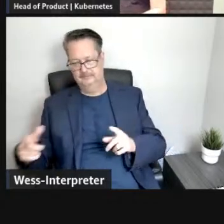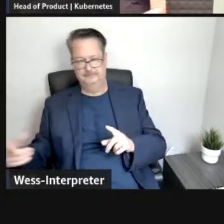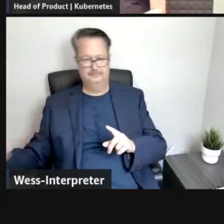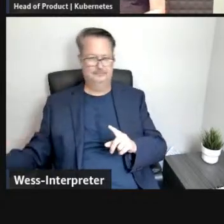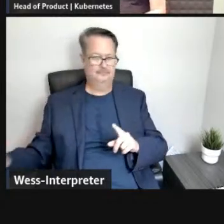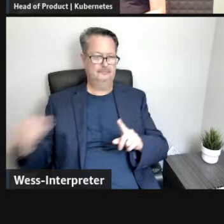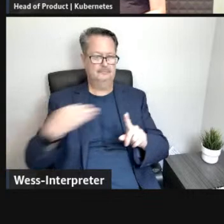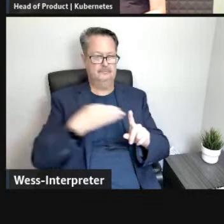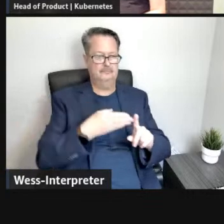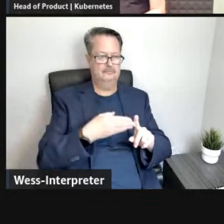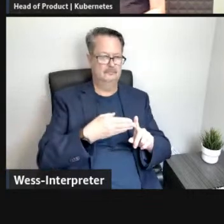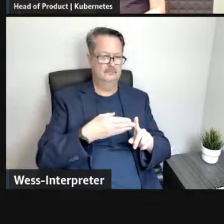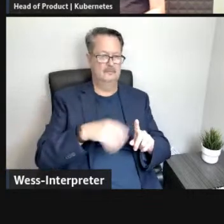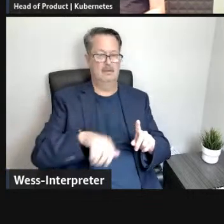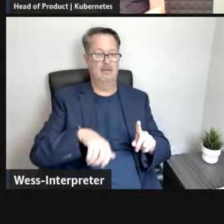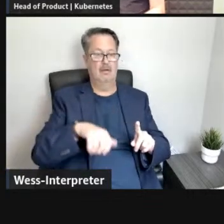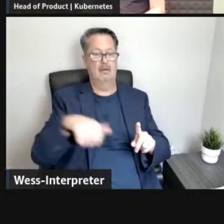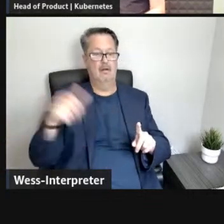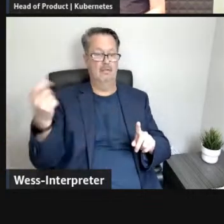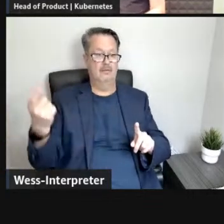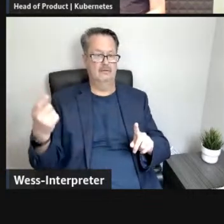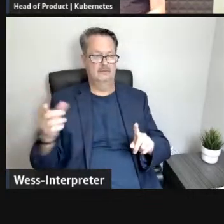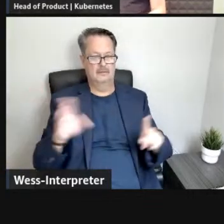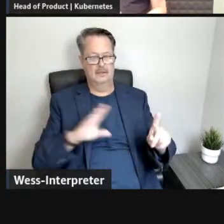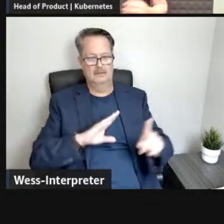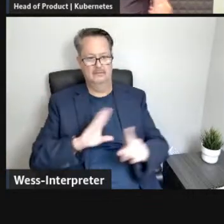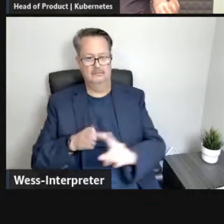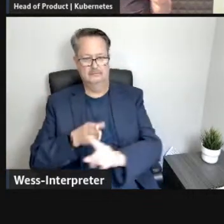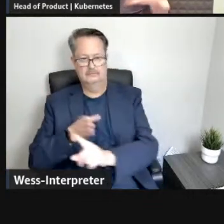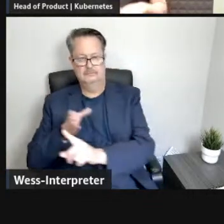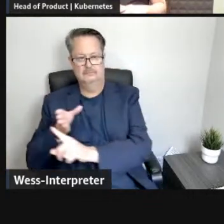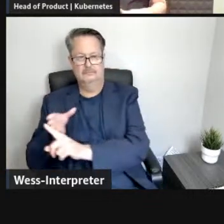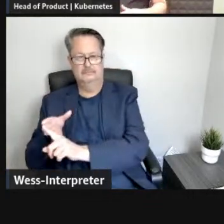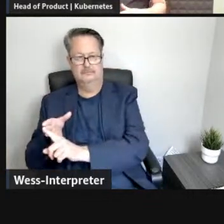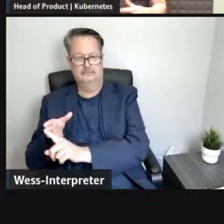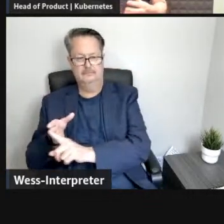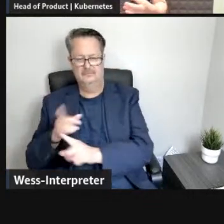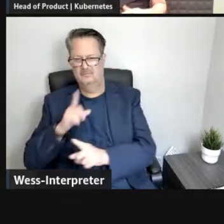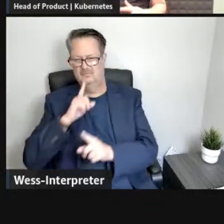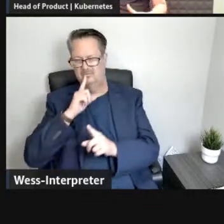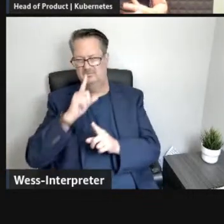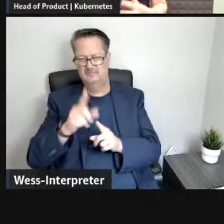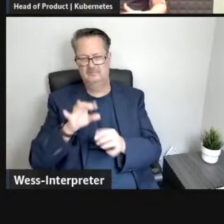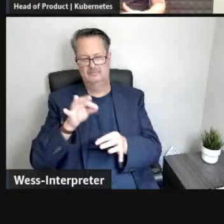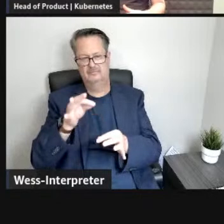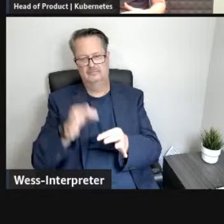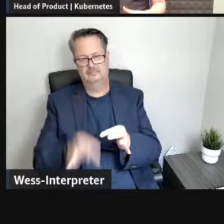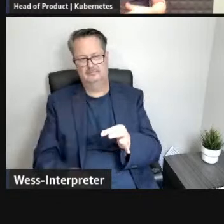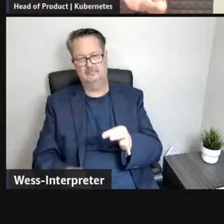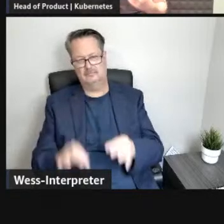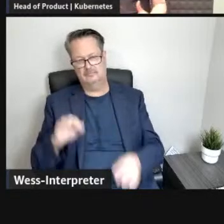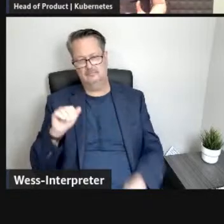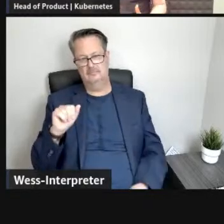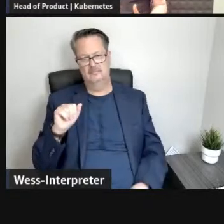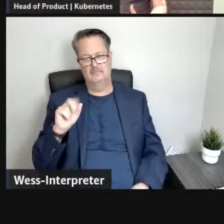cluster can access these other resources. And so this all simplifies the administrative experience of managing access